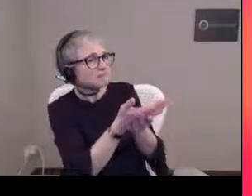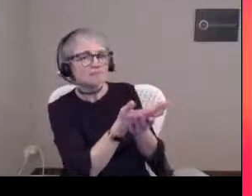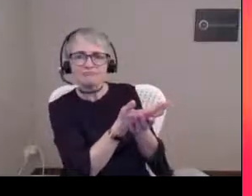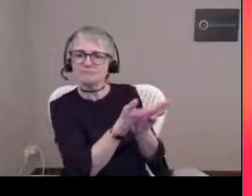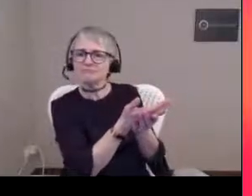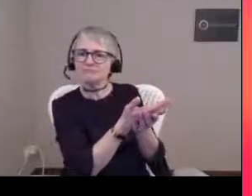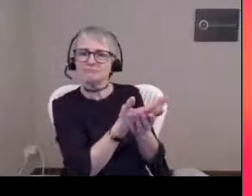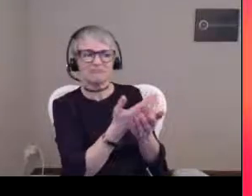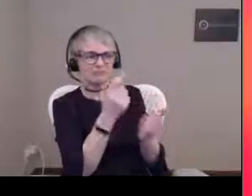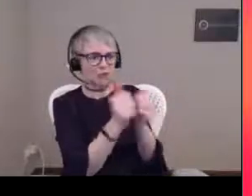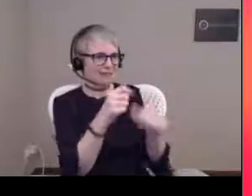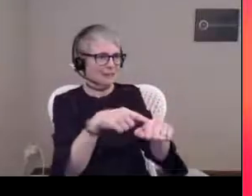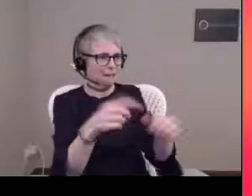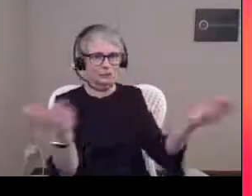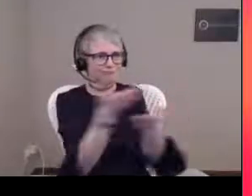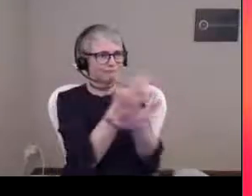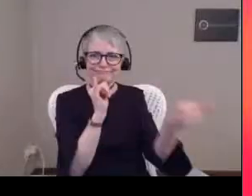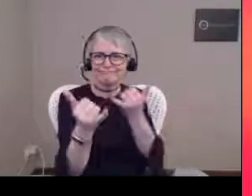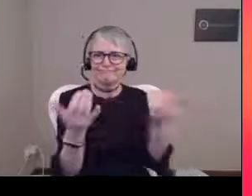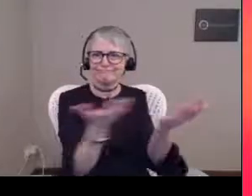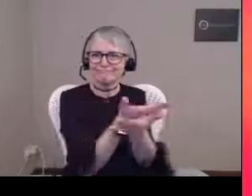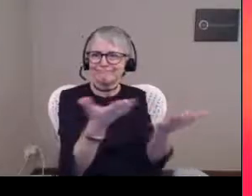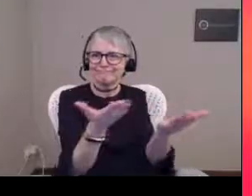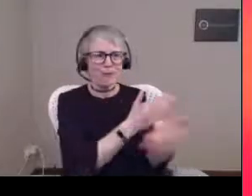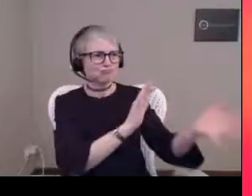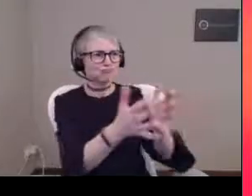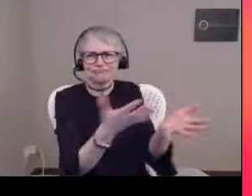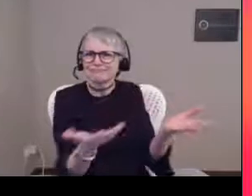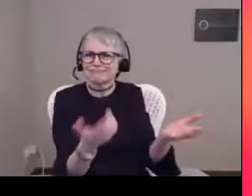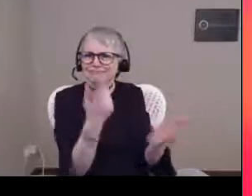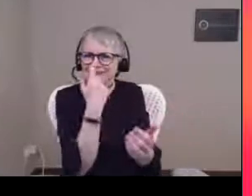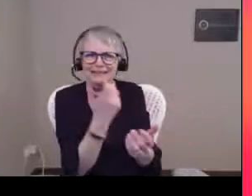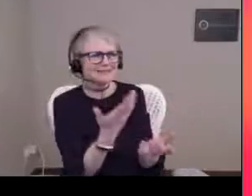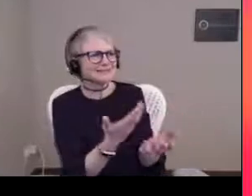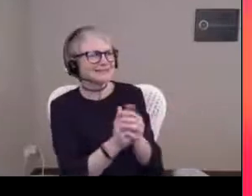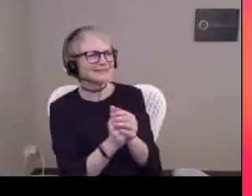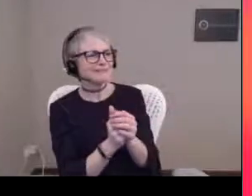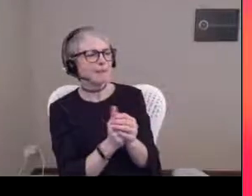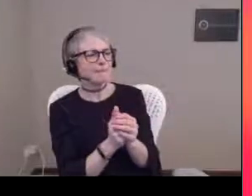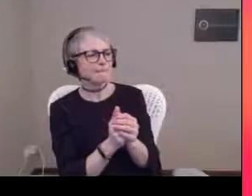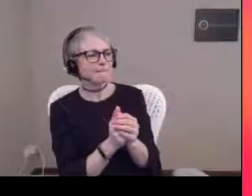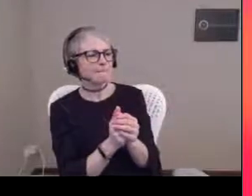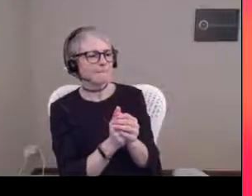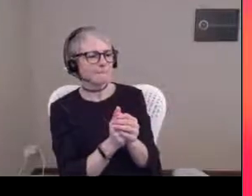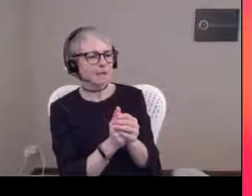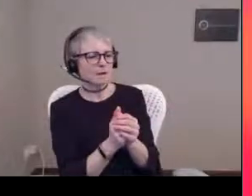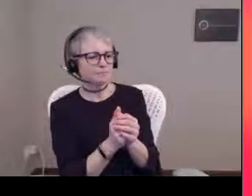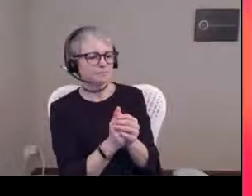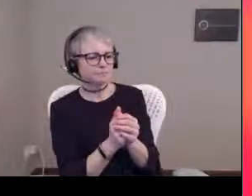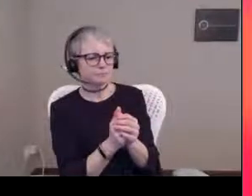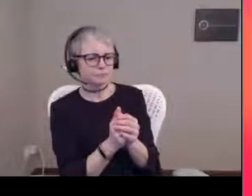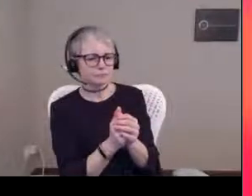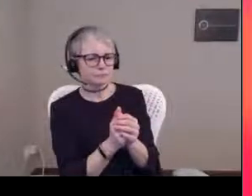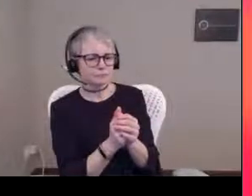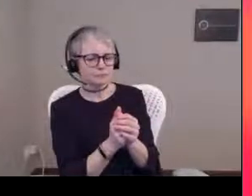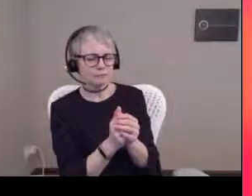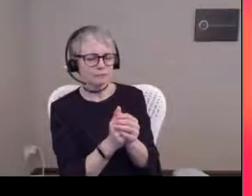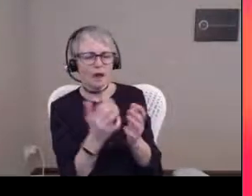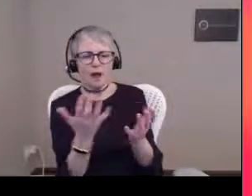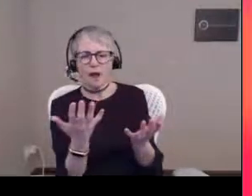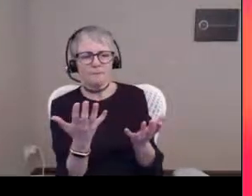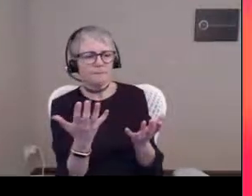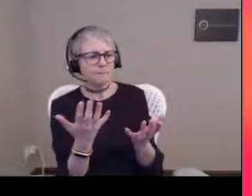chat, and we can go through it that way. And then, obviously, and Jane, there's the reason